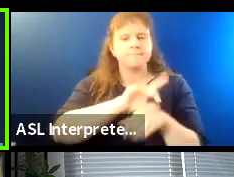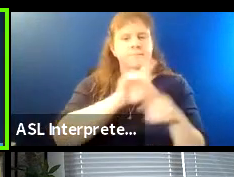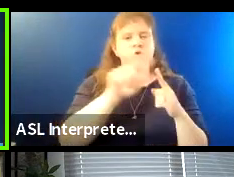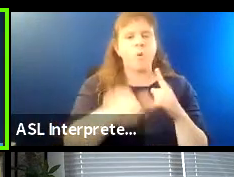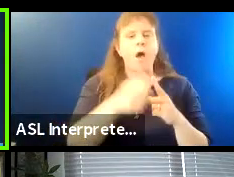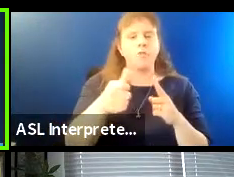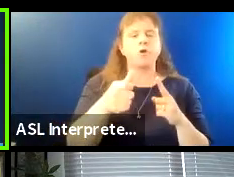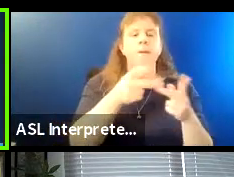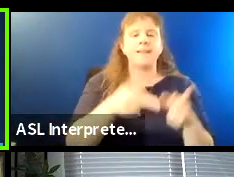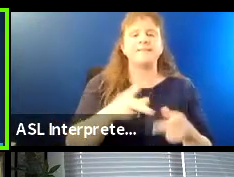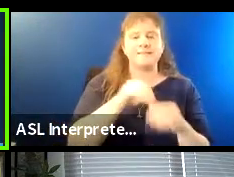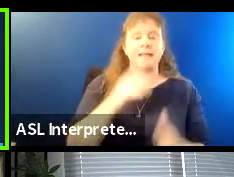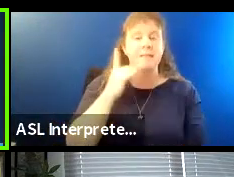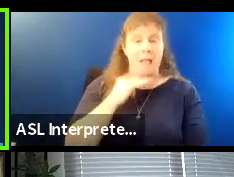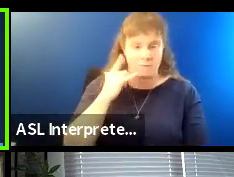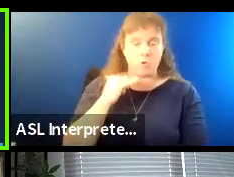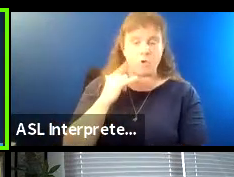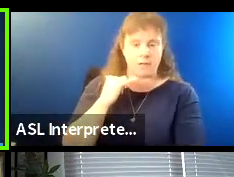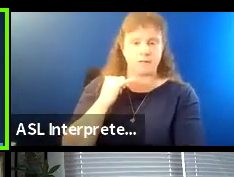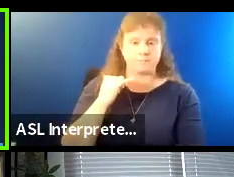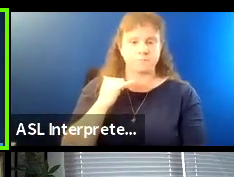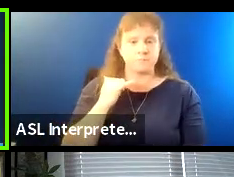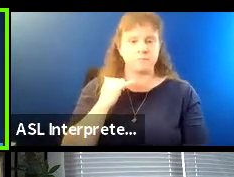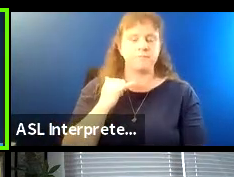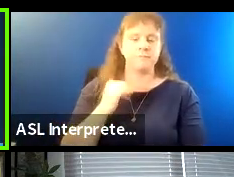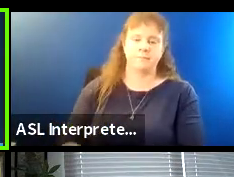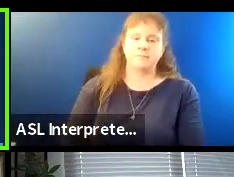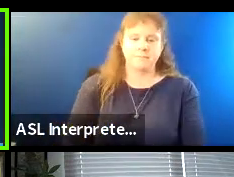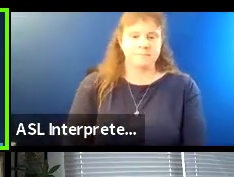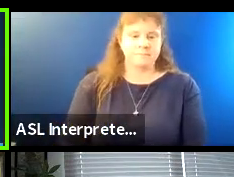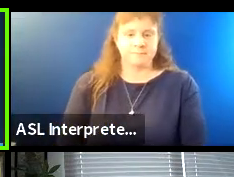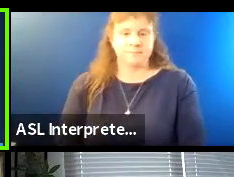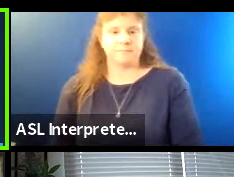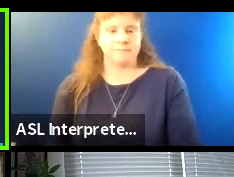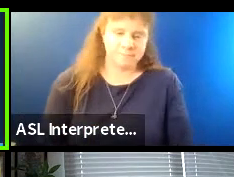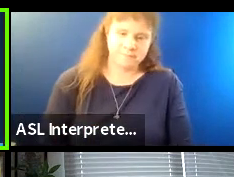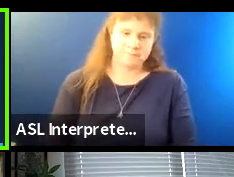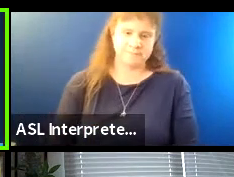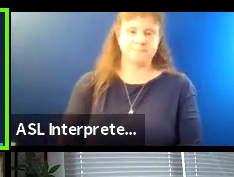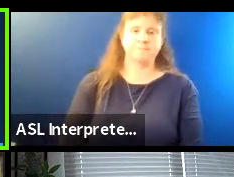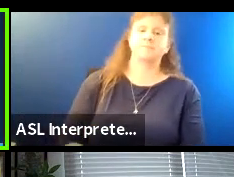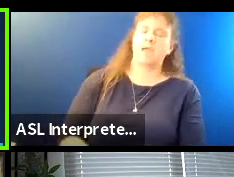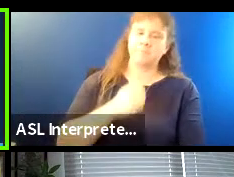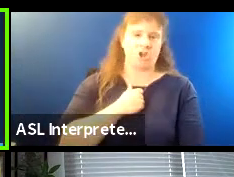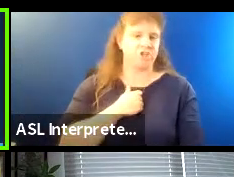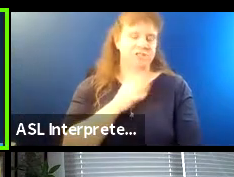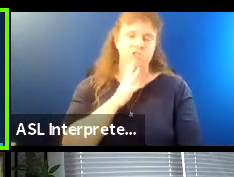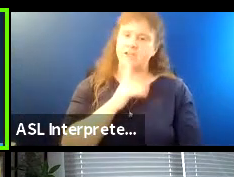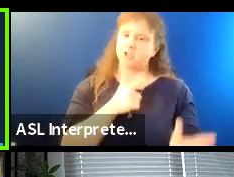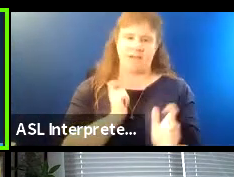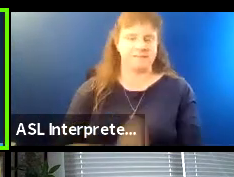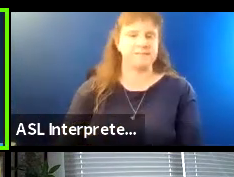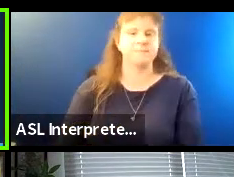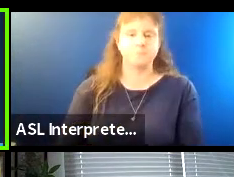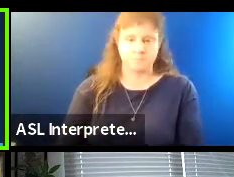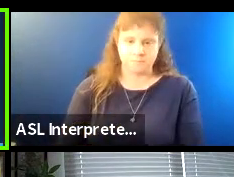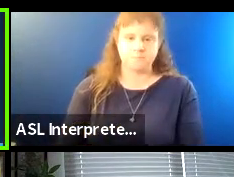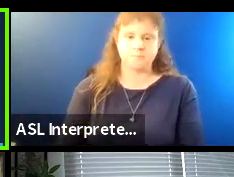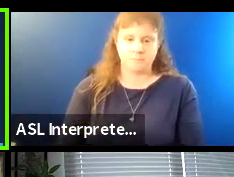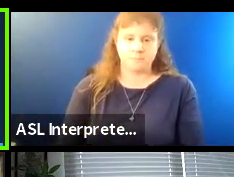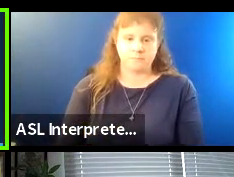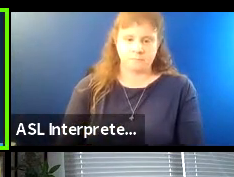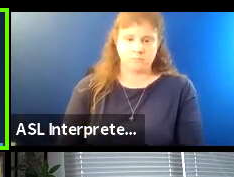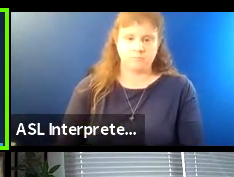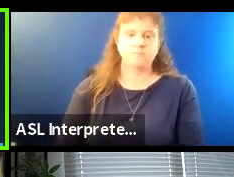connected, regionally organized, statewide public health and community benefit infrastructure, constructed first through the Complete Count